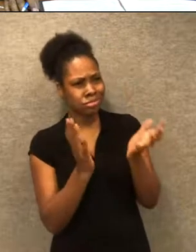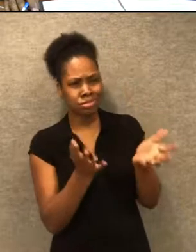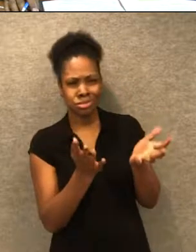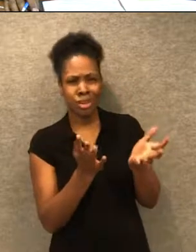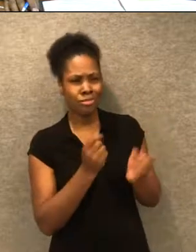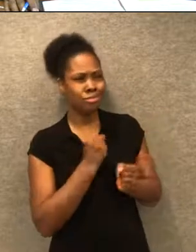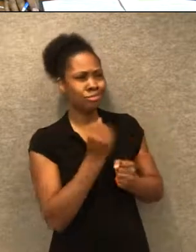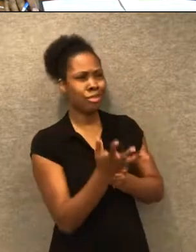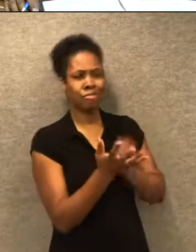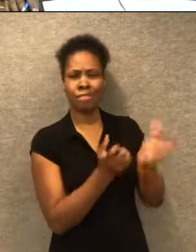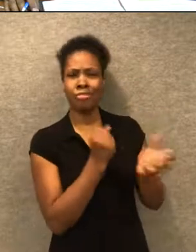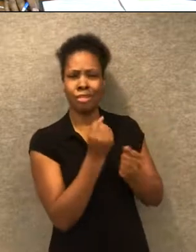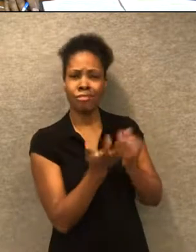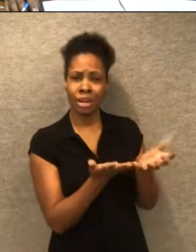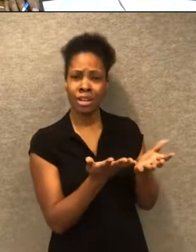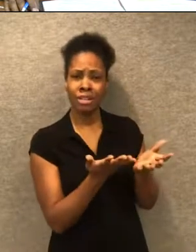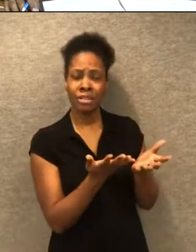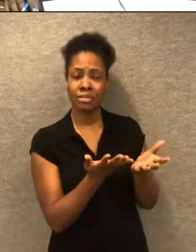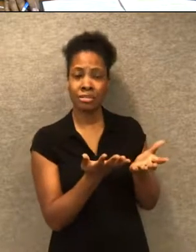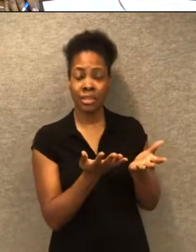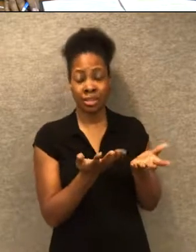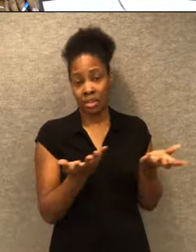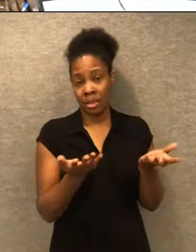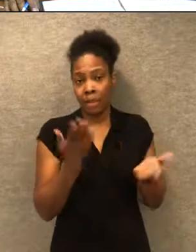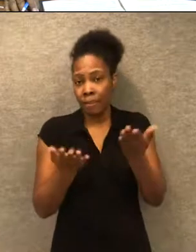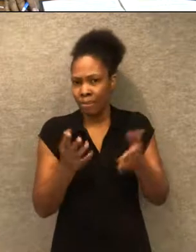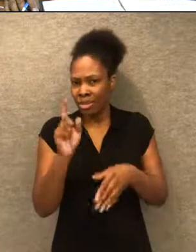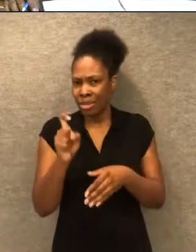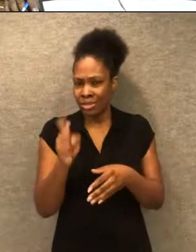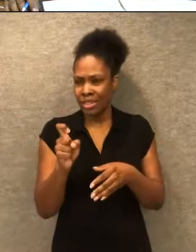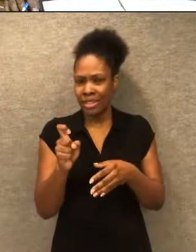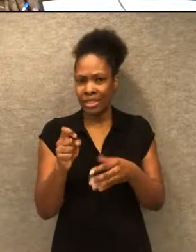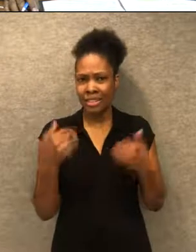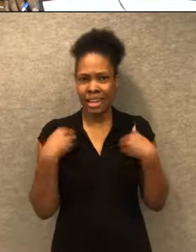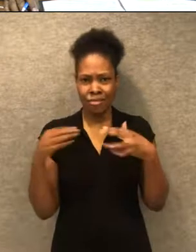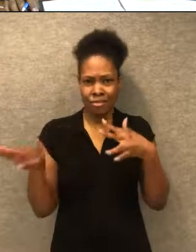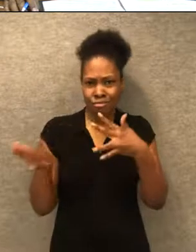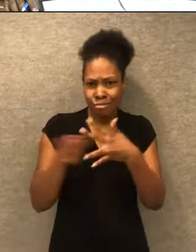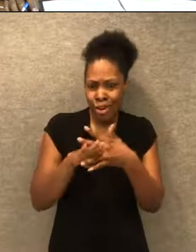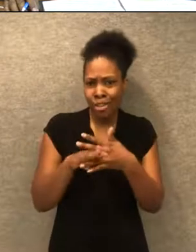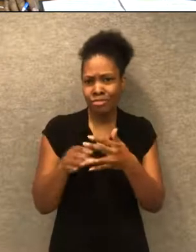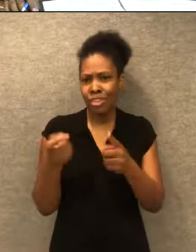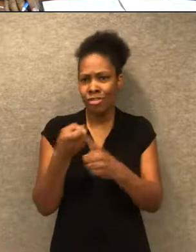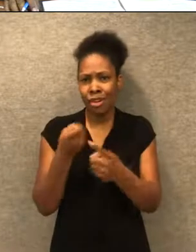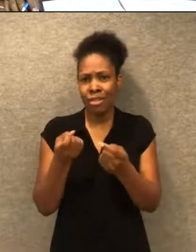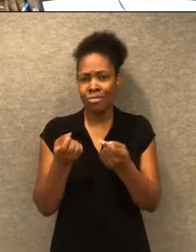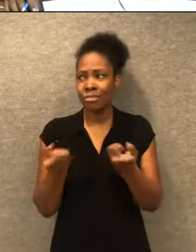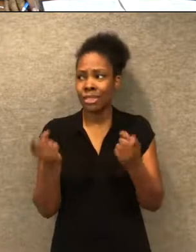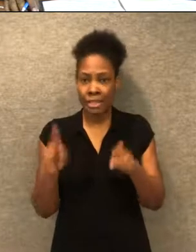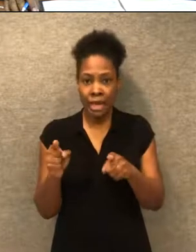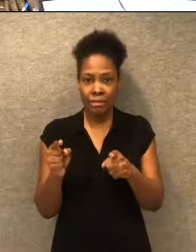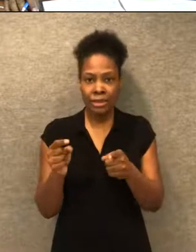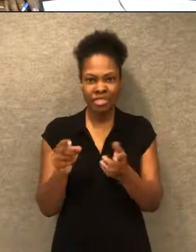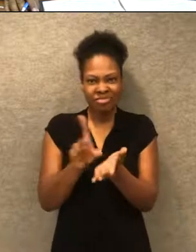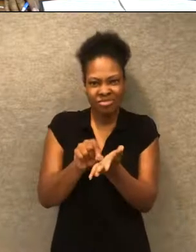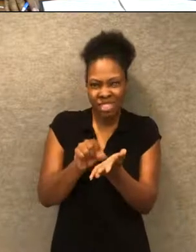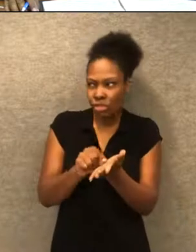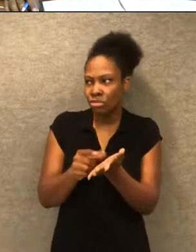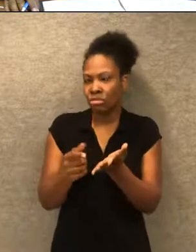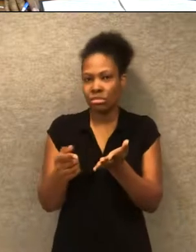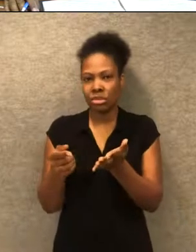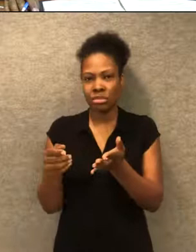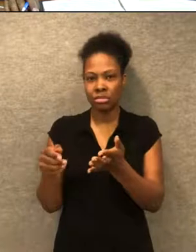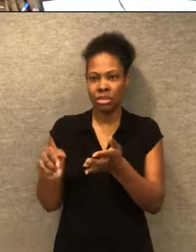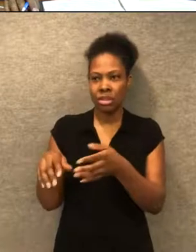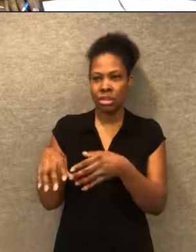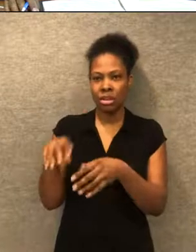all that is happening in the news. I mean, I think it's finding a balance. We do need to know what we need to be able to